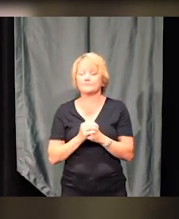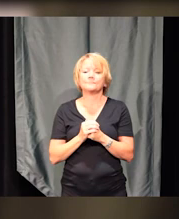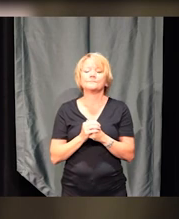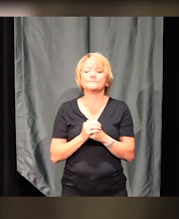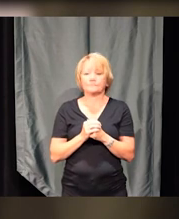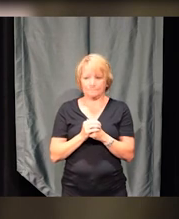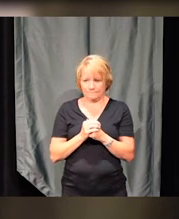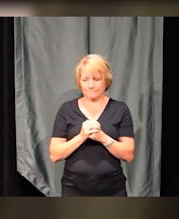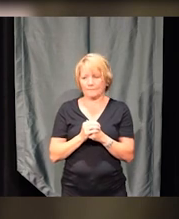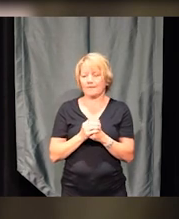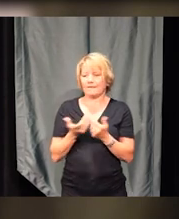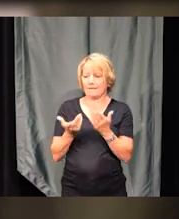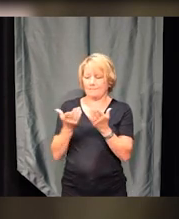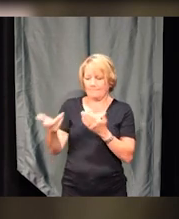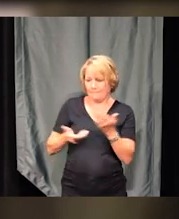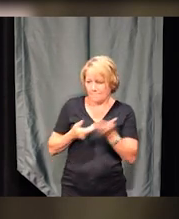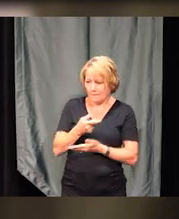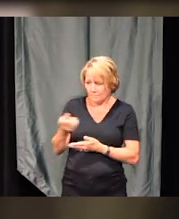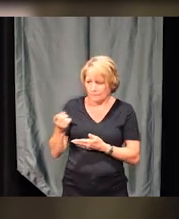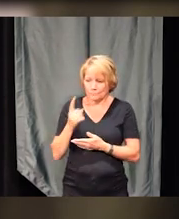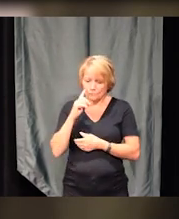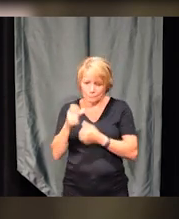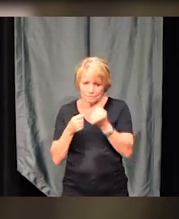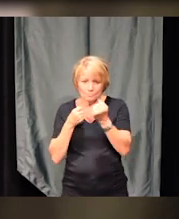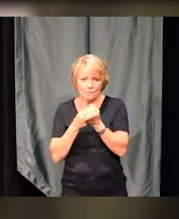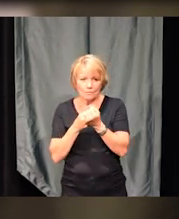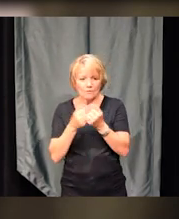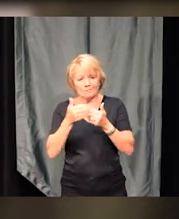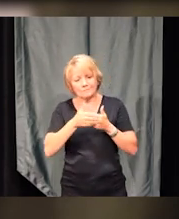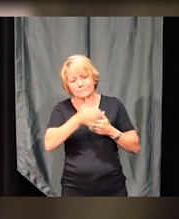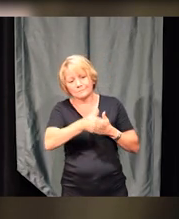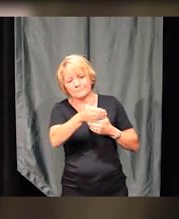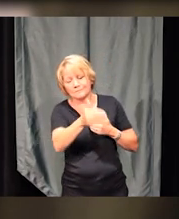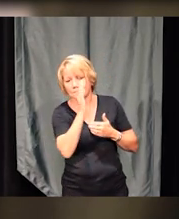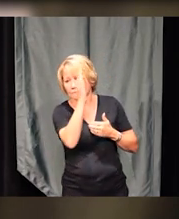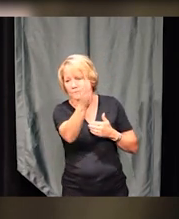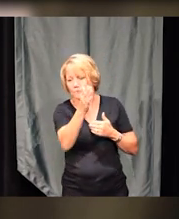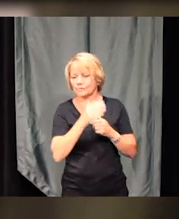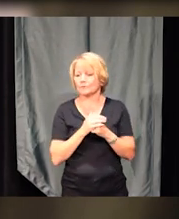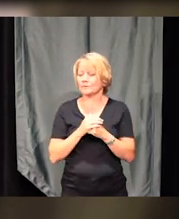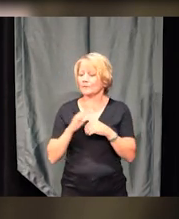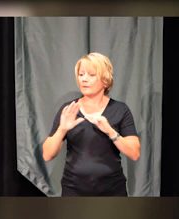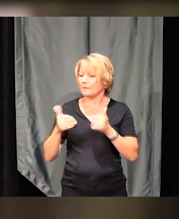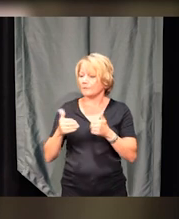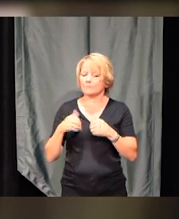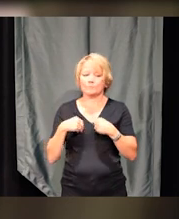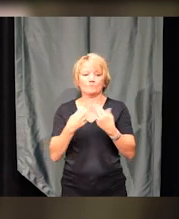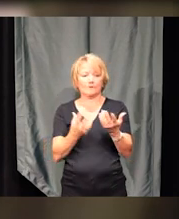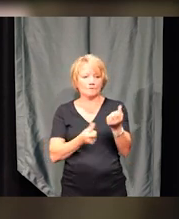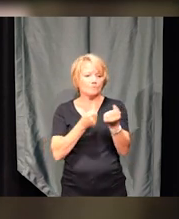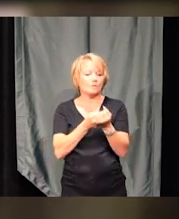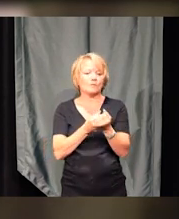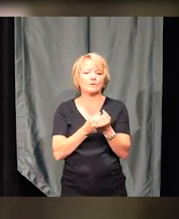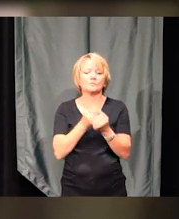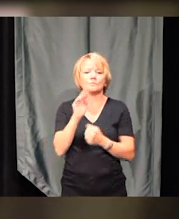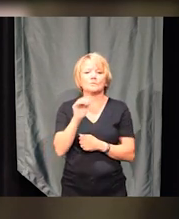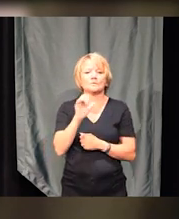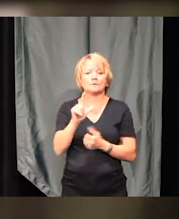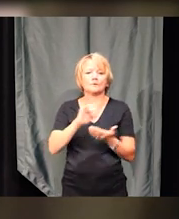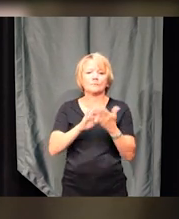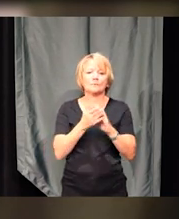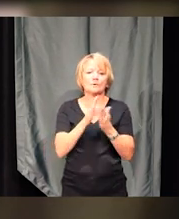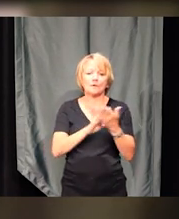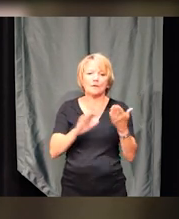to support those who come after you by providing support to the Bristol Community College Foundation. I